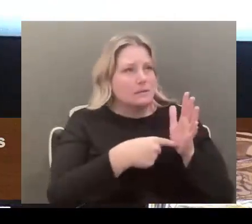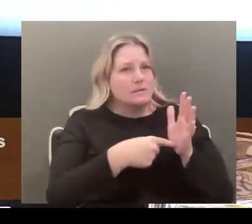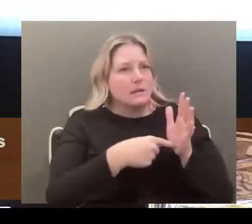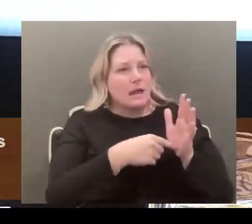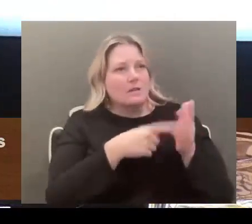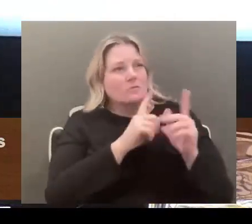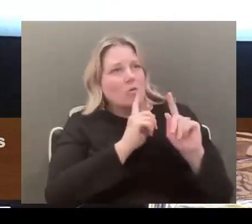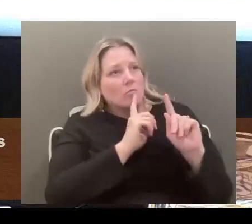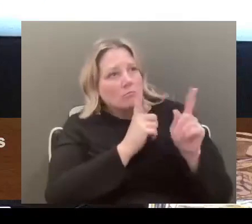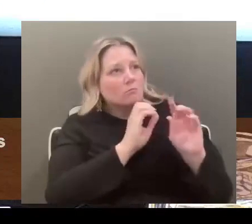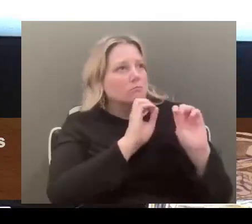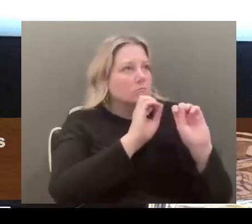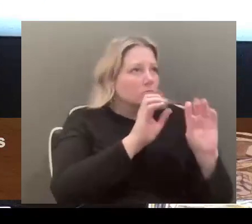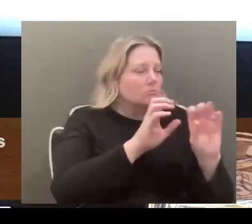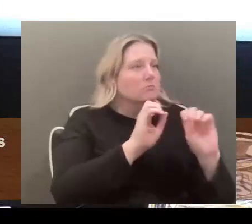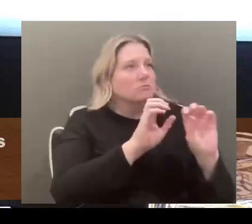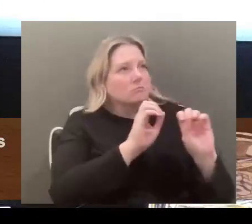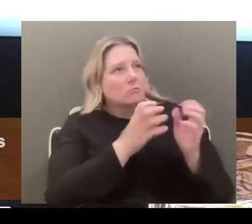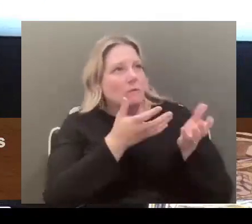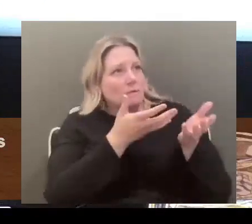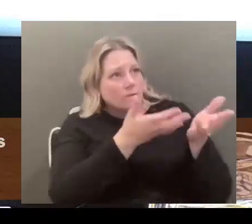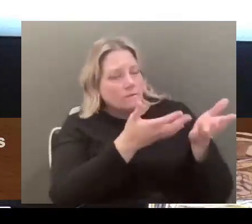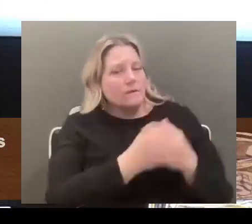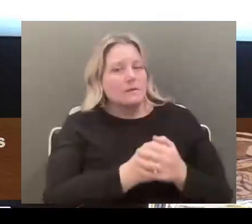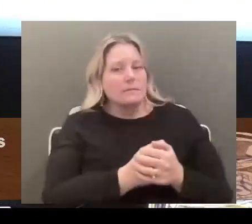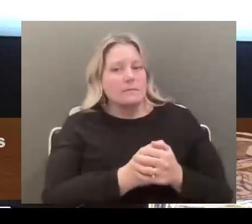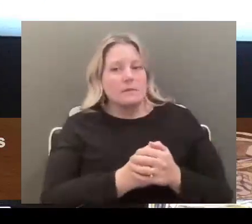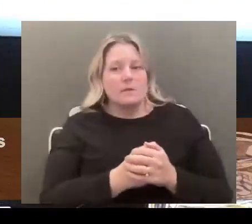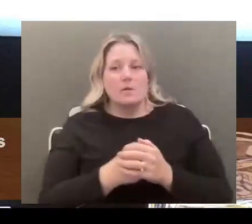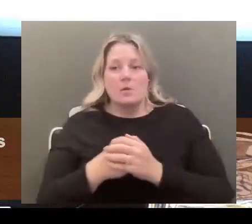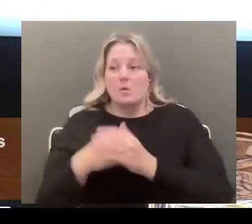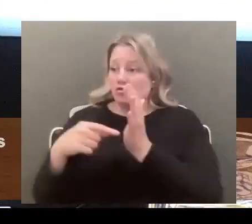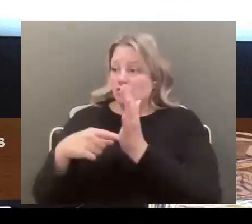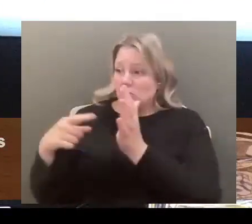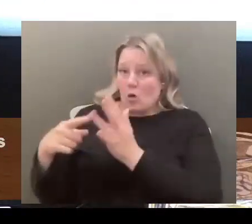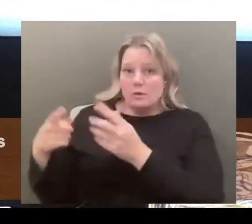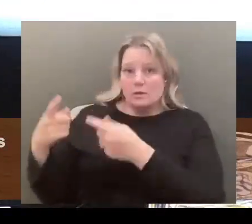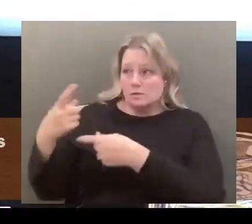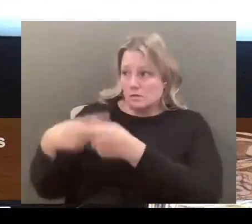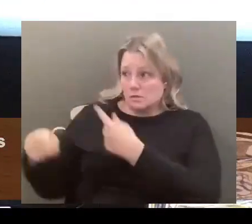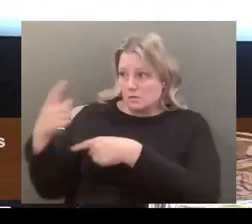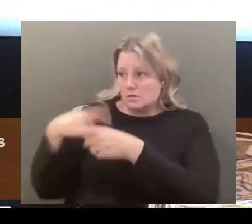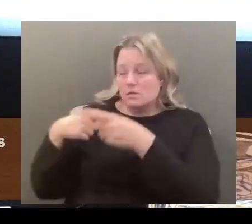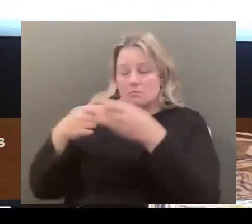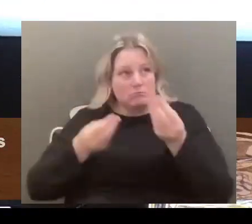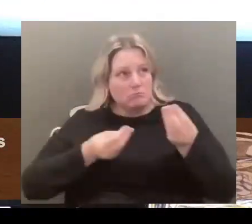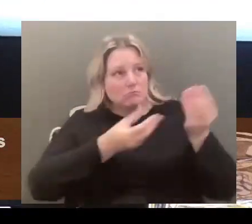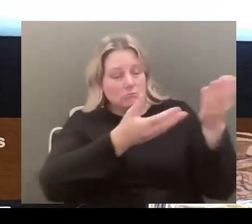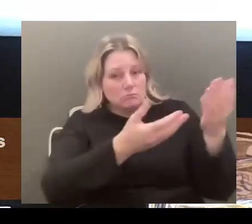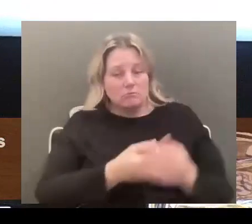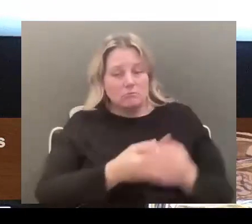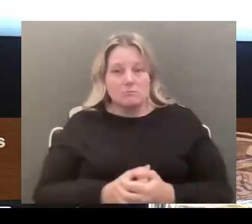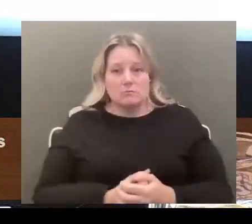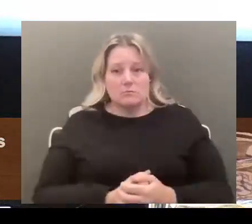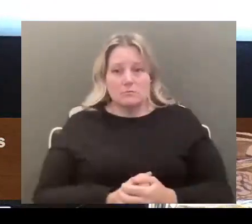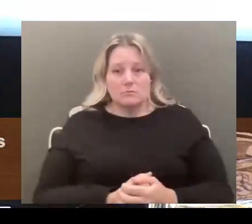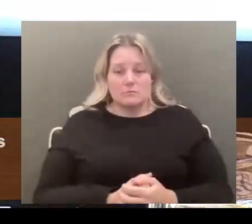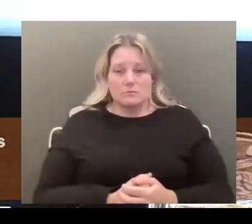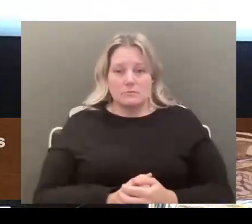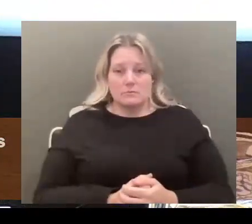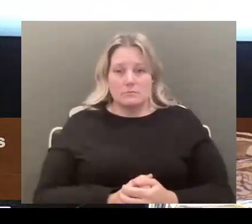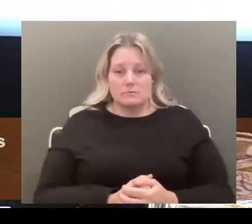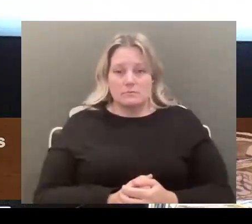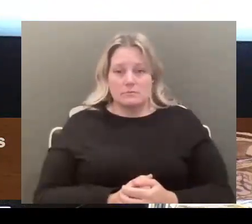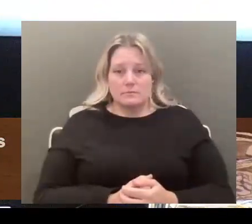advice and what we were hearing from traditional owners and to the point of